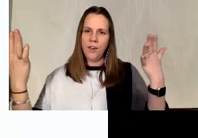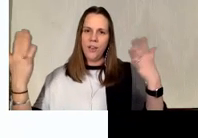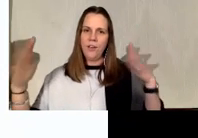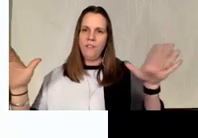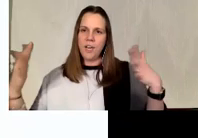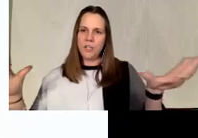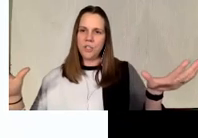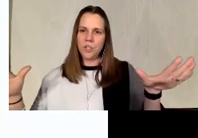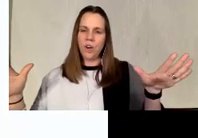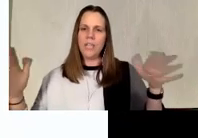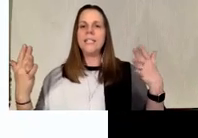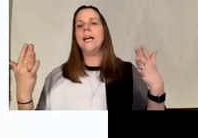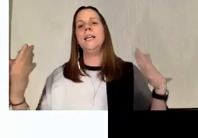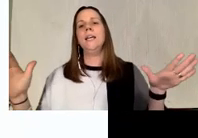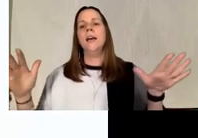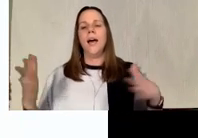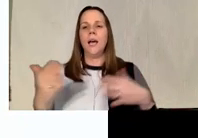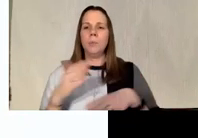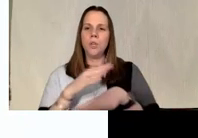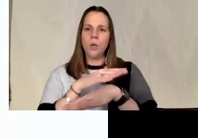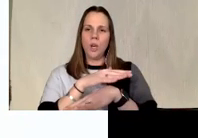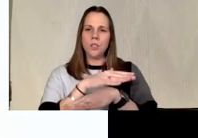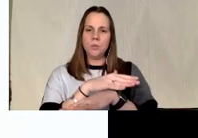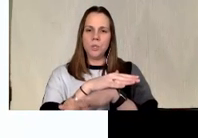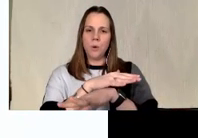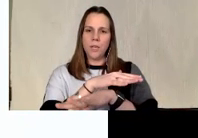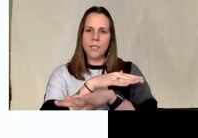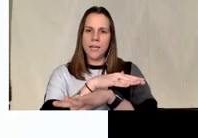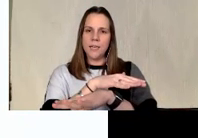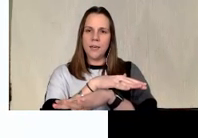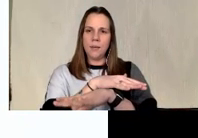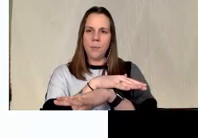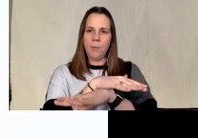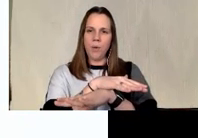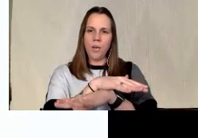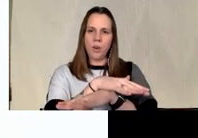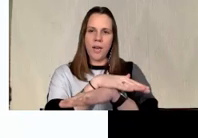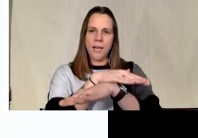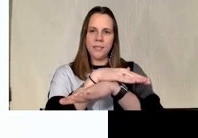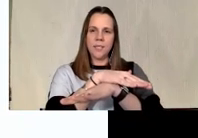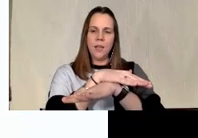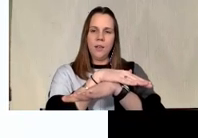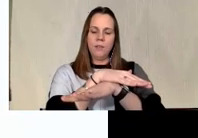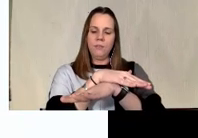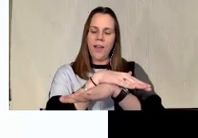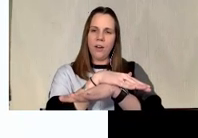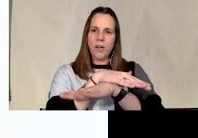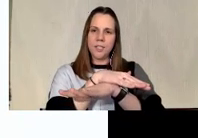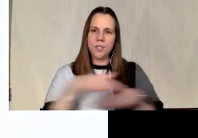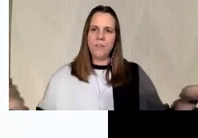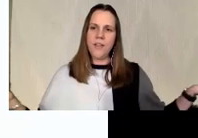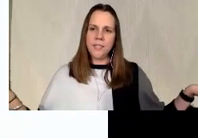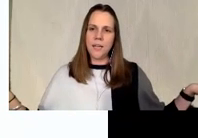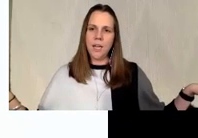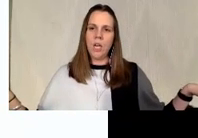side. Finished or all done. You can also do all done by bringing your hands flat across